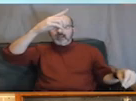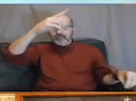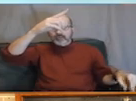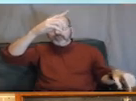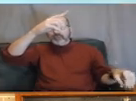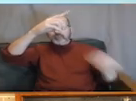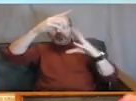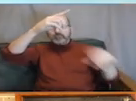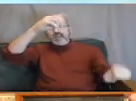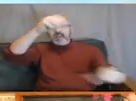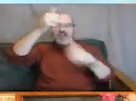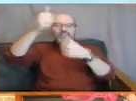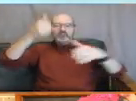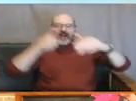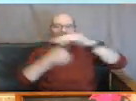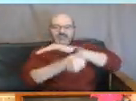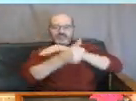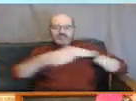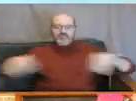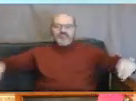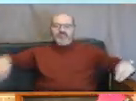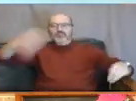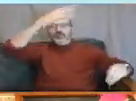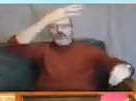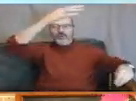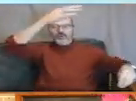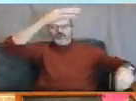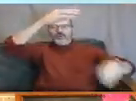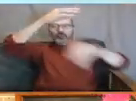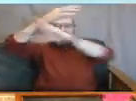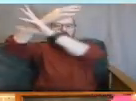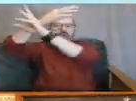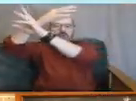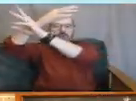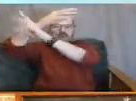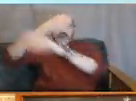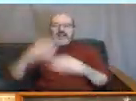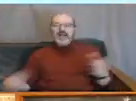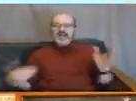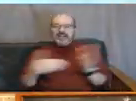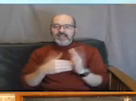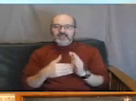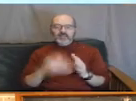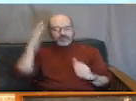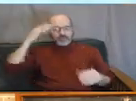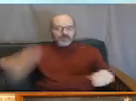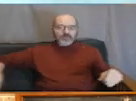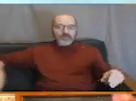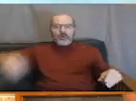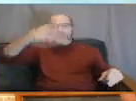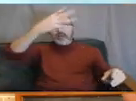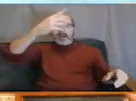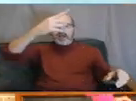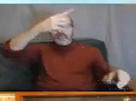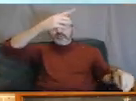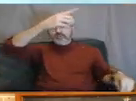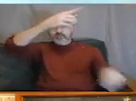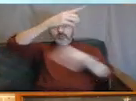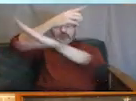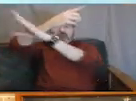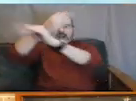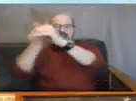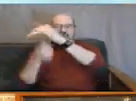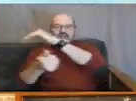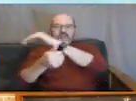to throw one under. You're going to be here, right there. Again, you're going to throw one up, you're going to throw